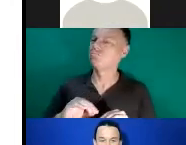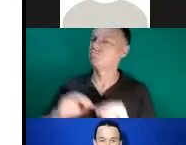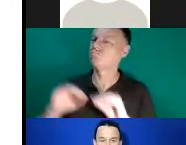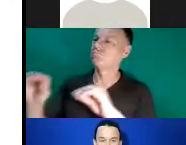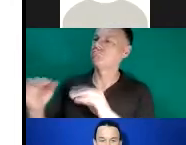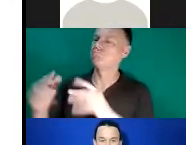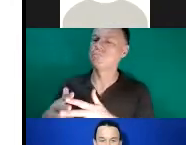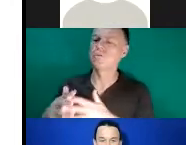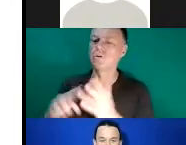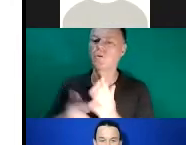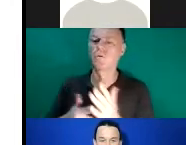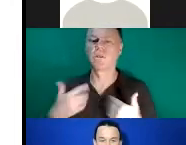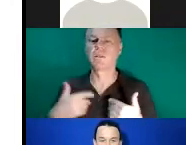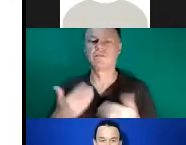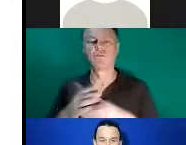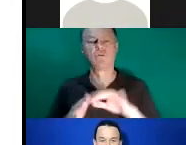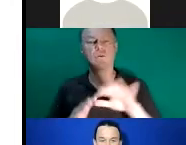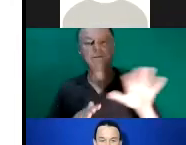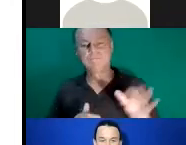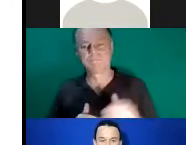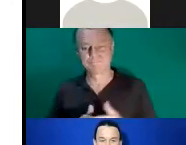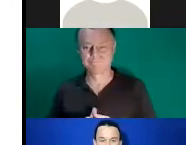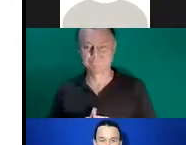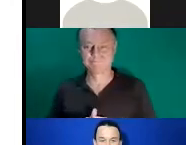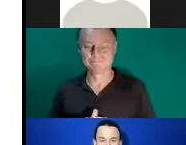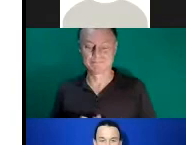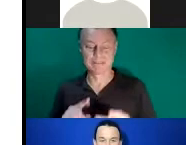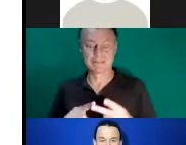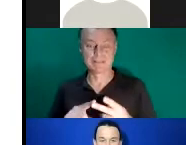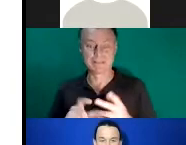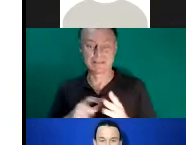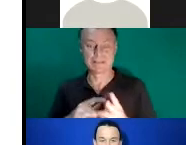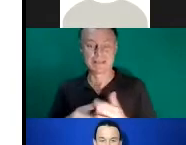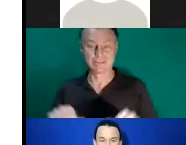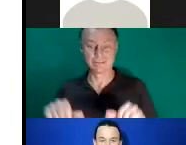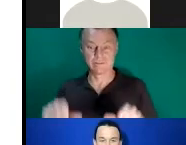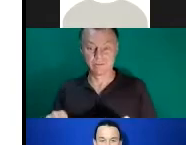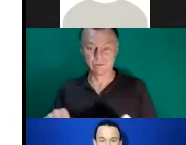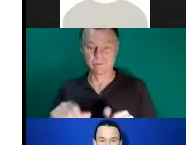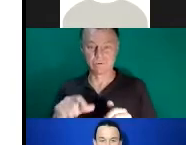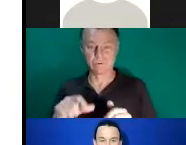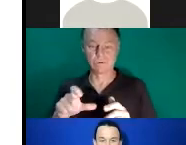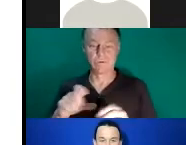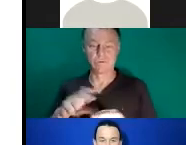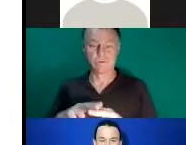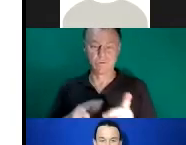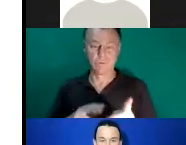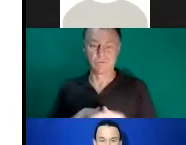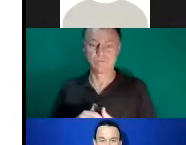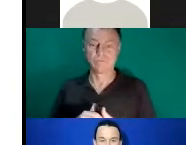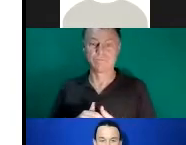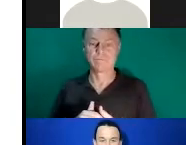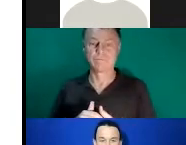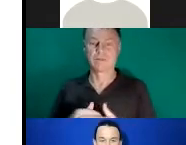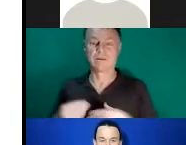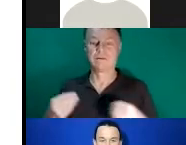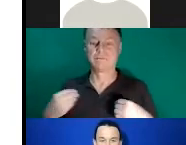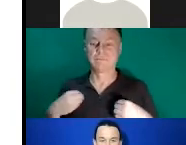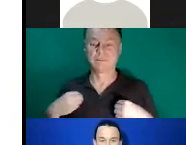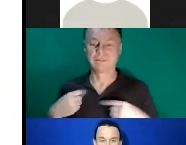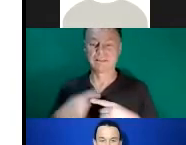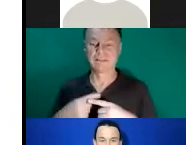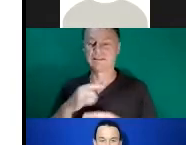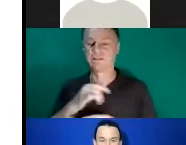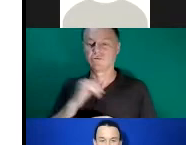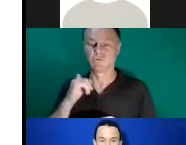America. The second confirmed case of Holmes' use of chloroform was on his business and crime partner,